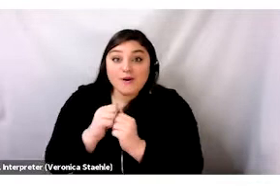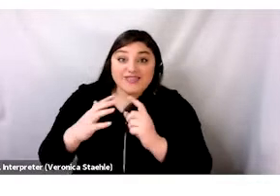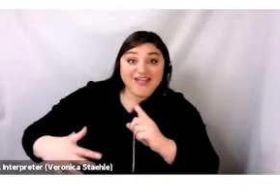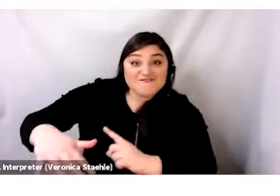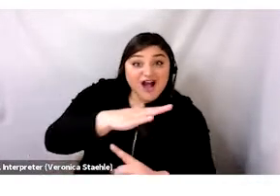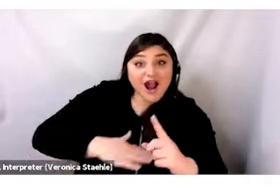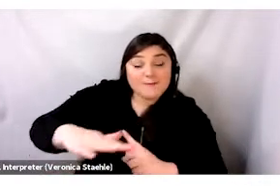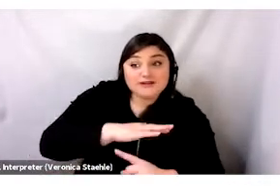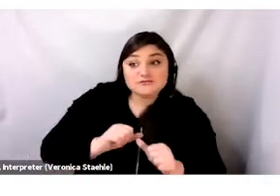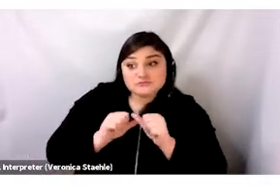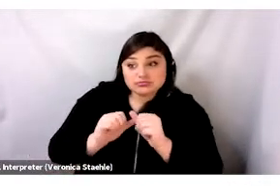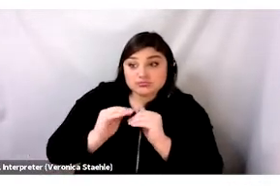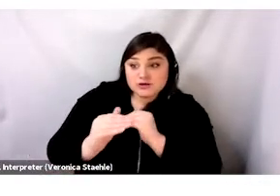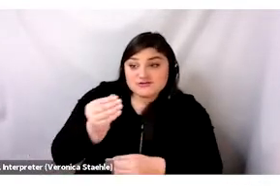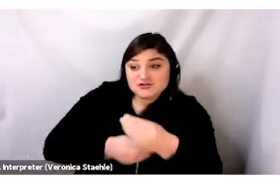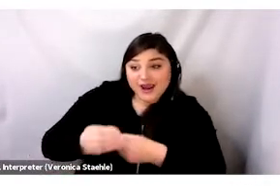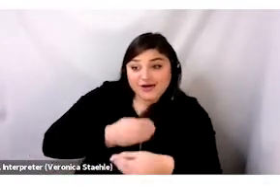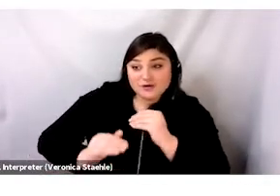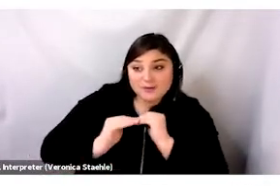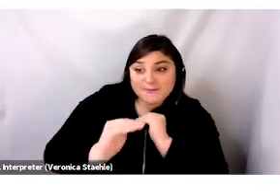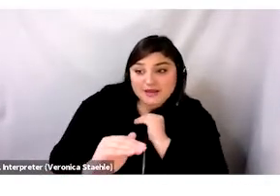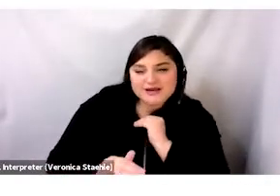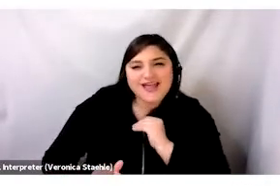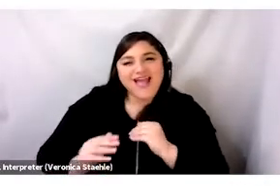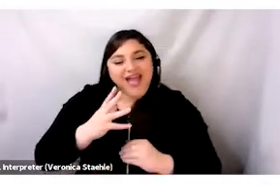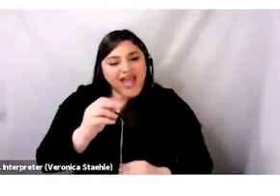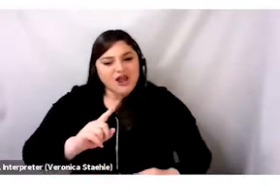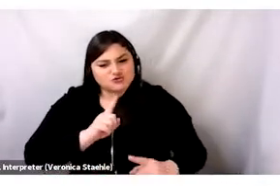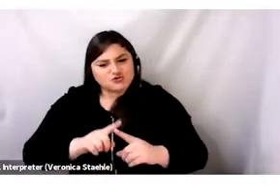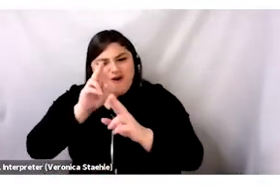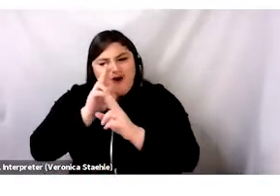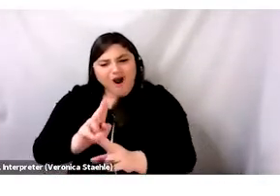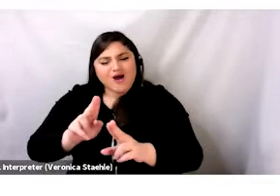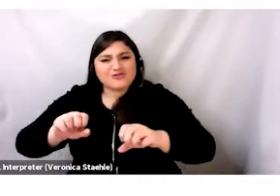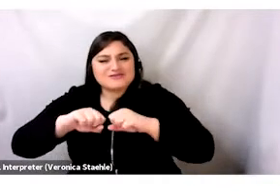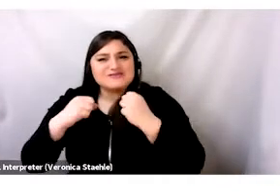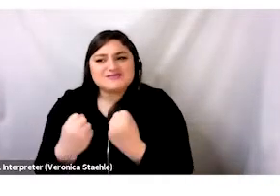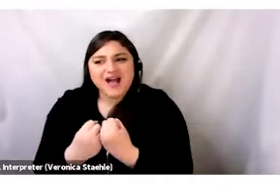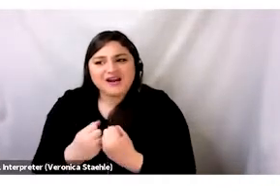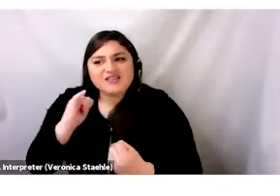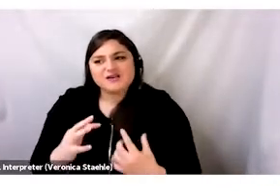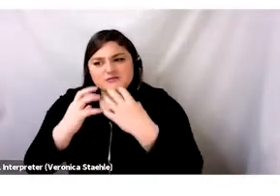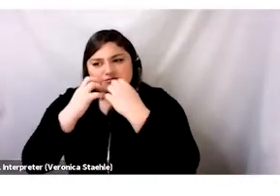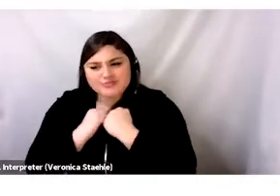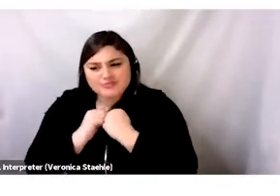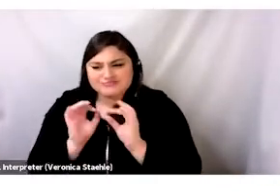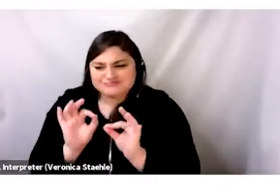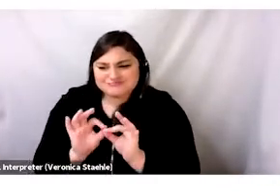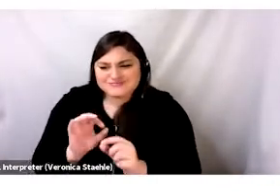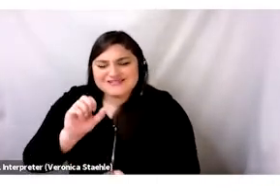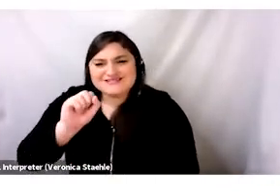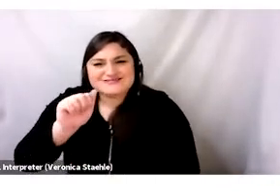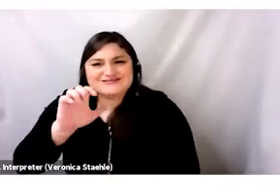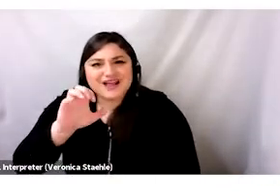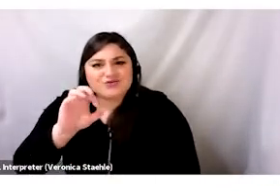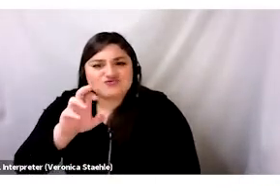really to create a society that honors what is sacred. This course is an introduction to